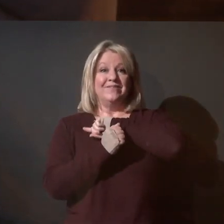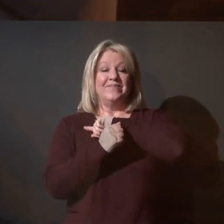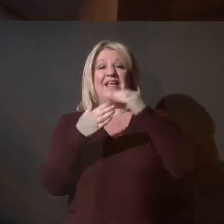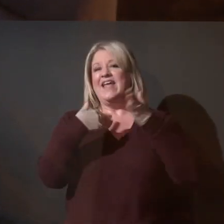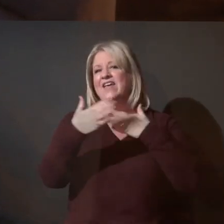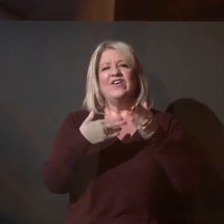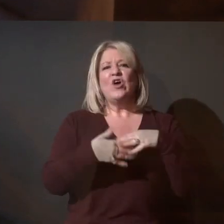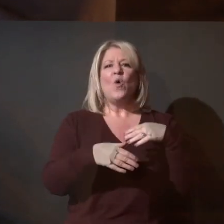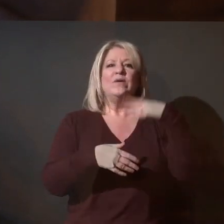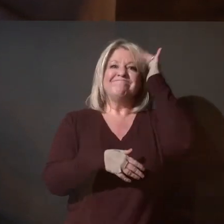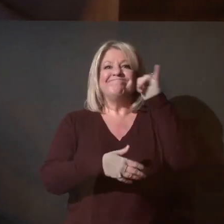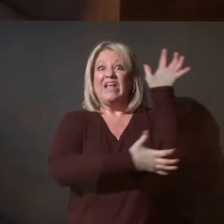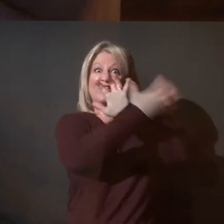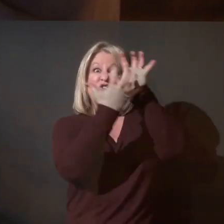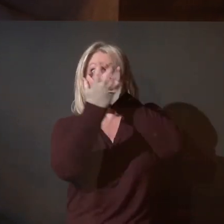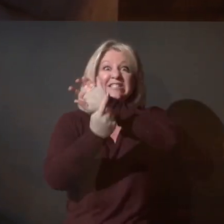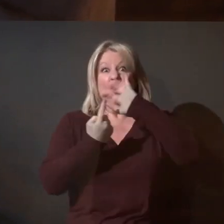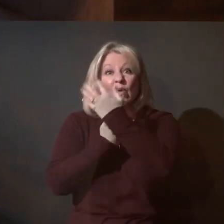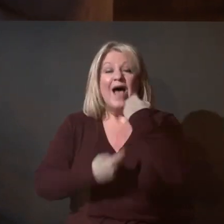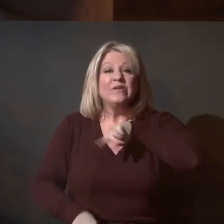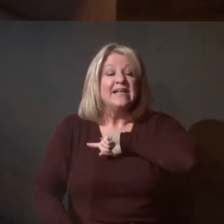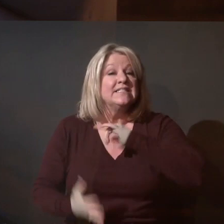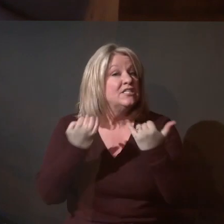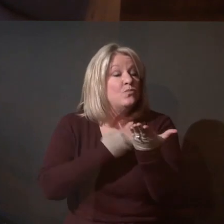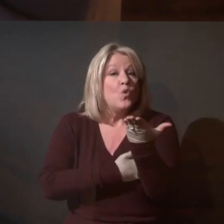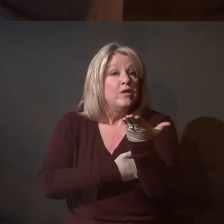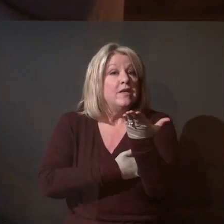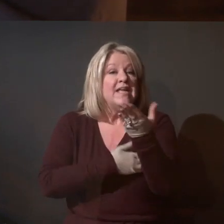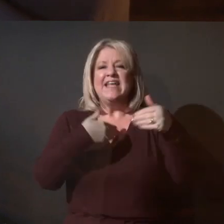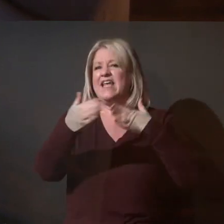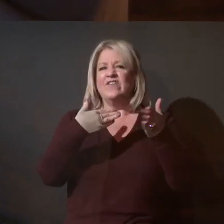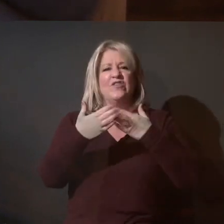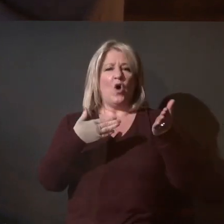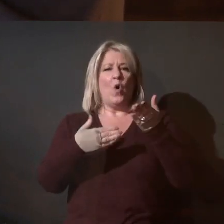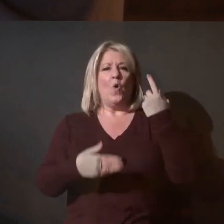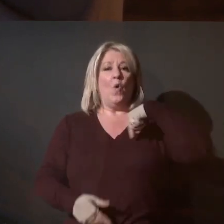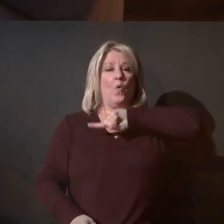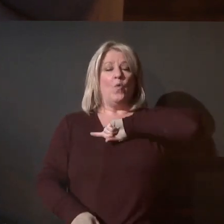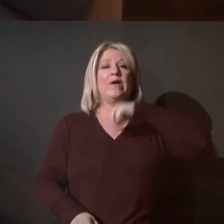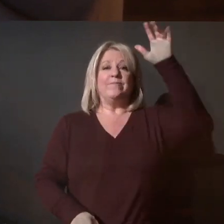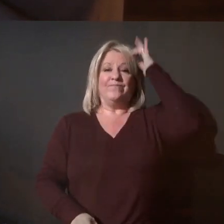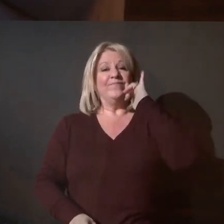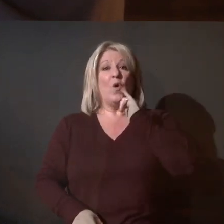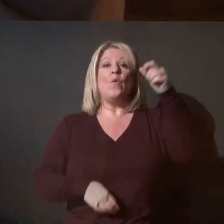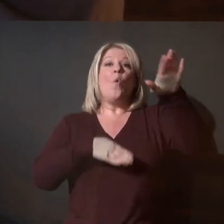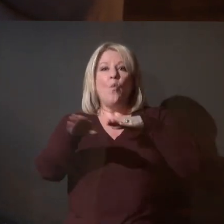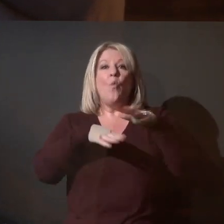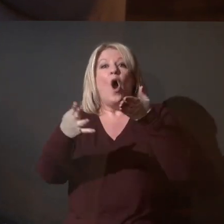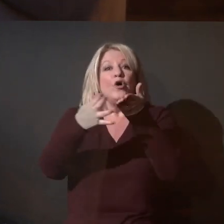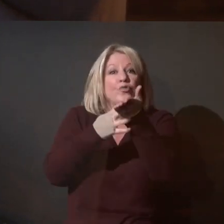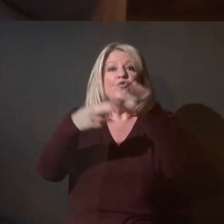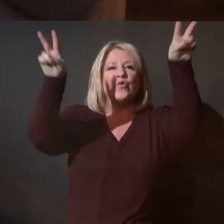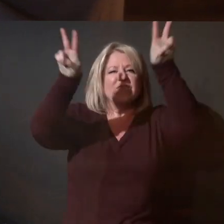Even though the storms rage all around us this morning, even though we walk through the valley of the shadow of death, even though it